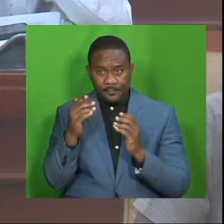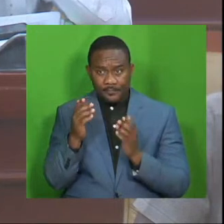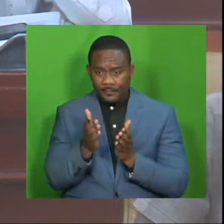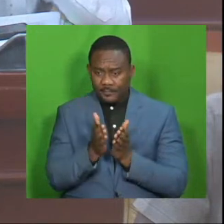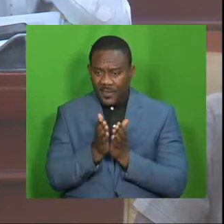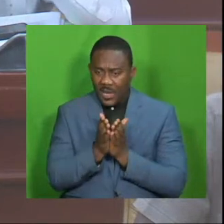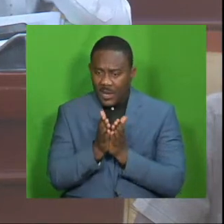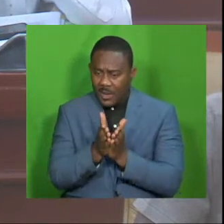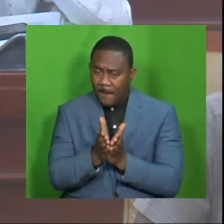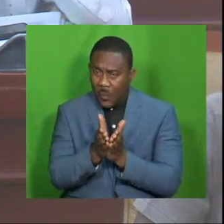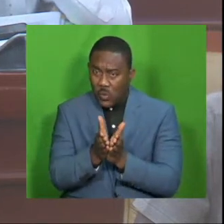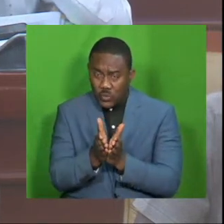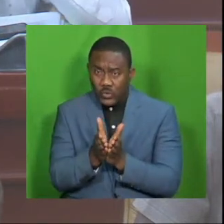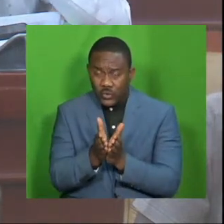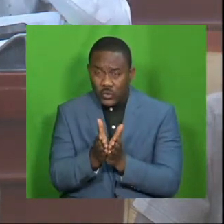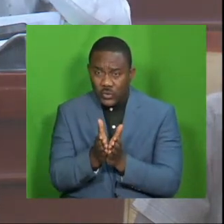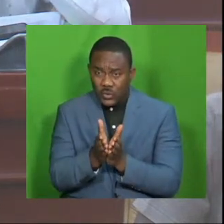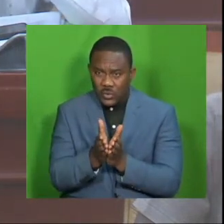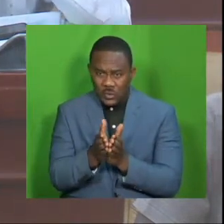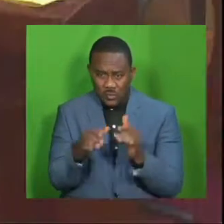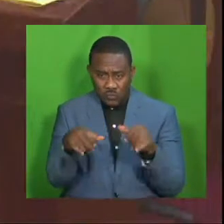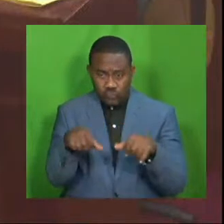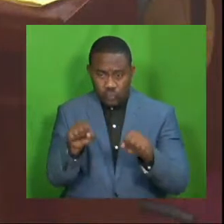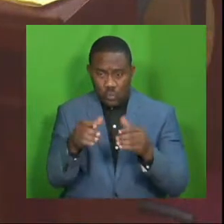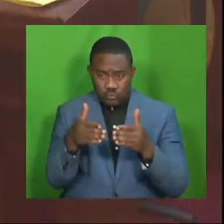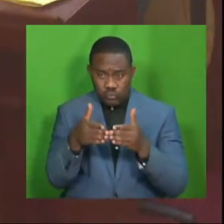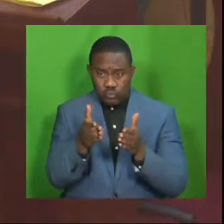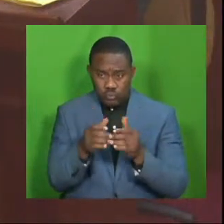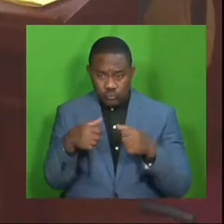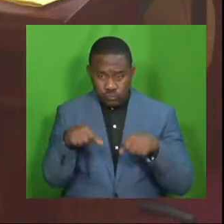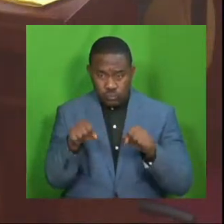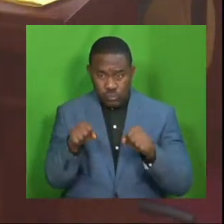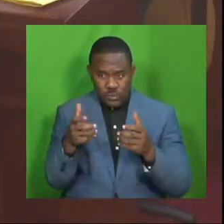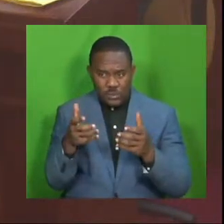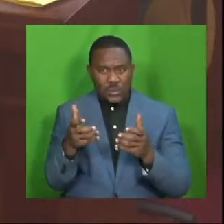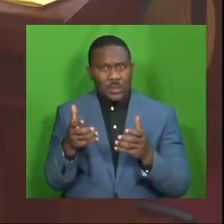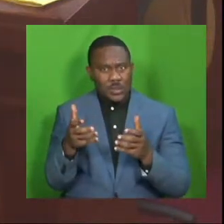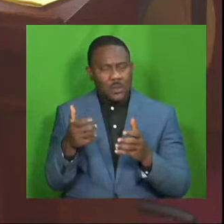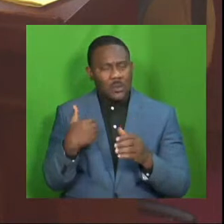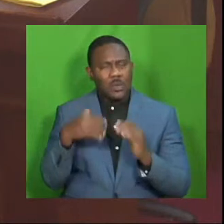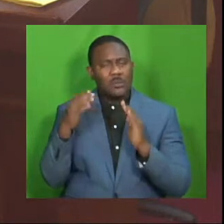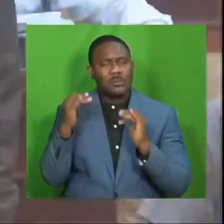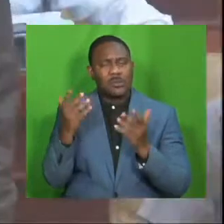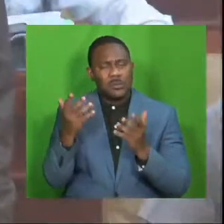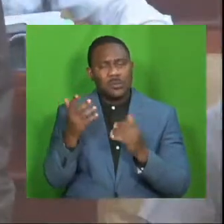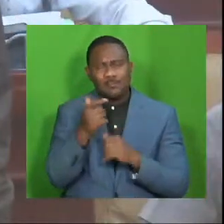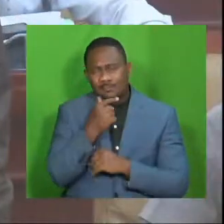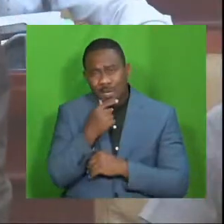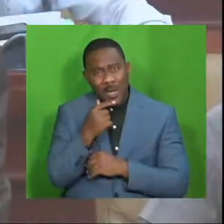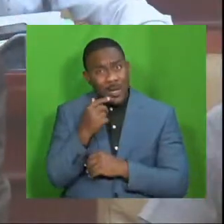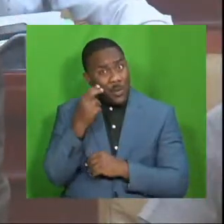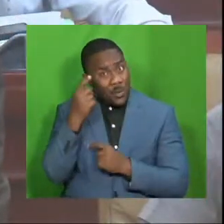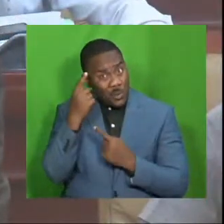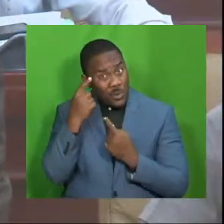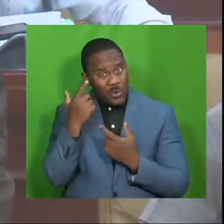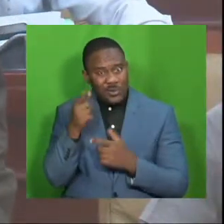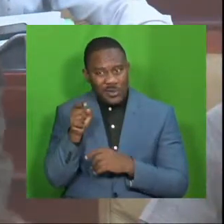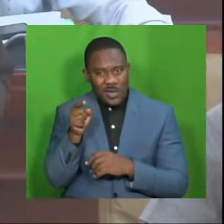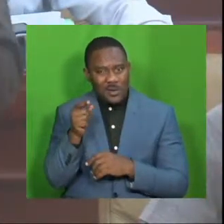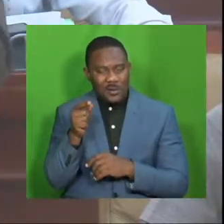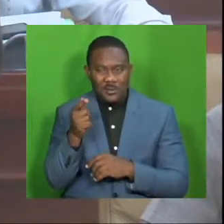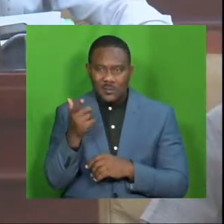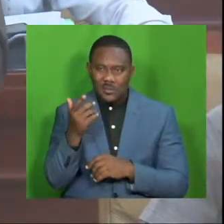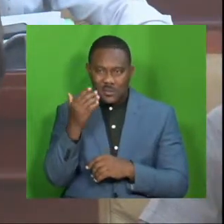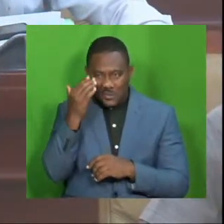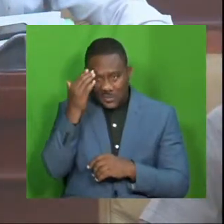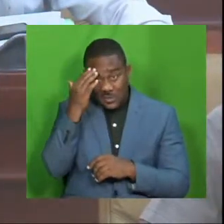patrol boats? Because, Mr. Speaker, that is the core of the situation. You